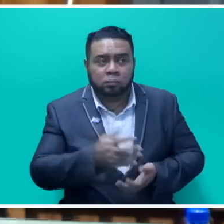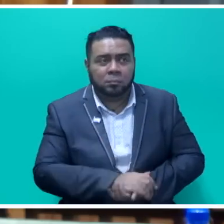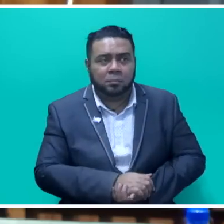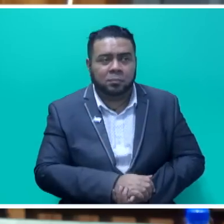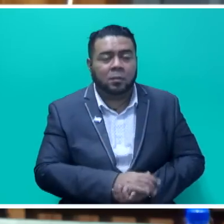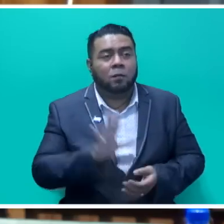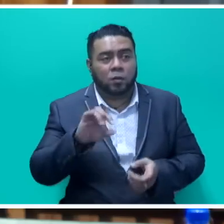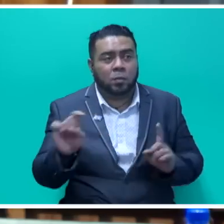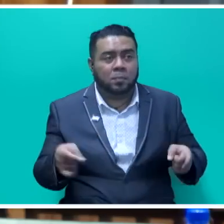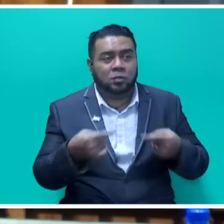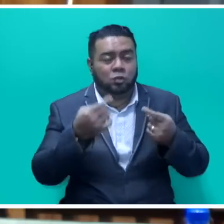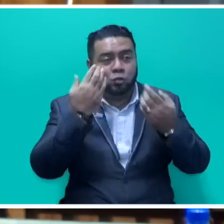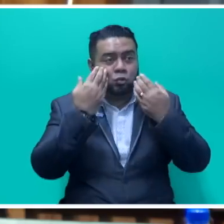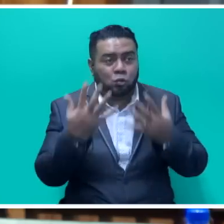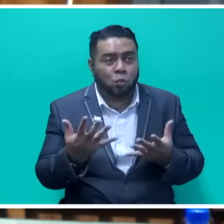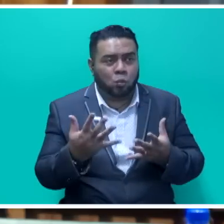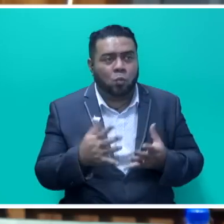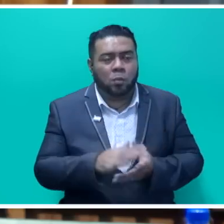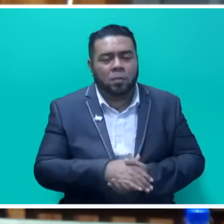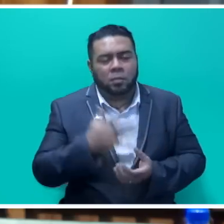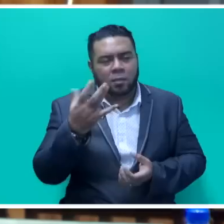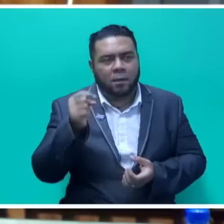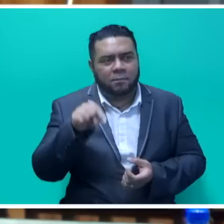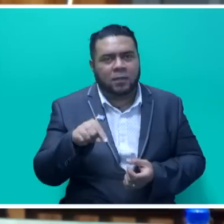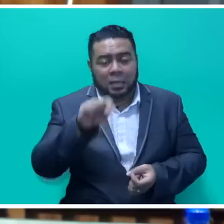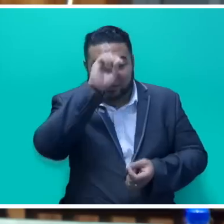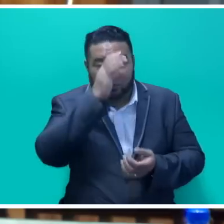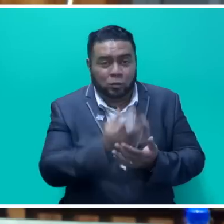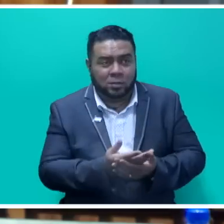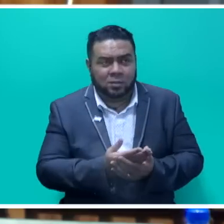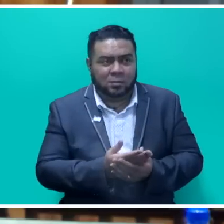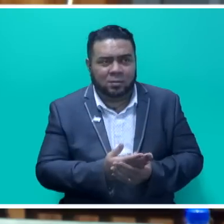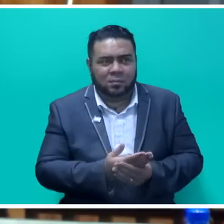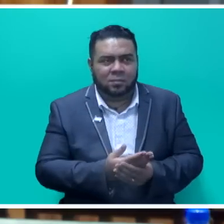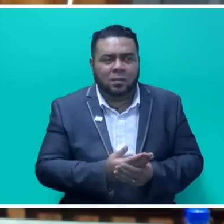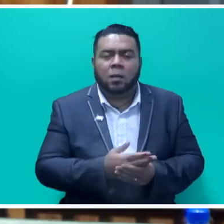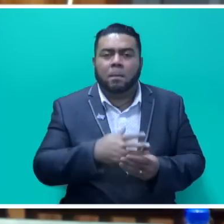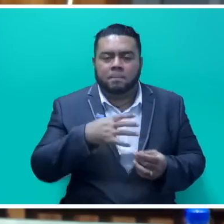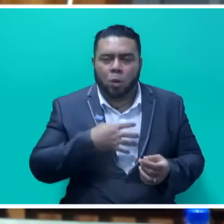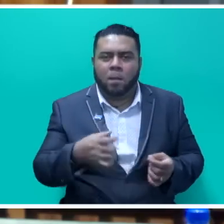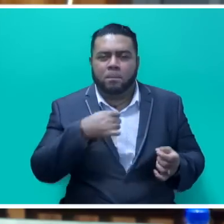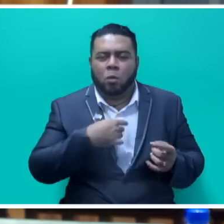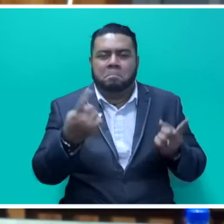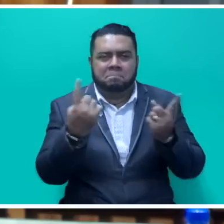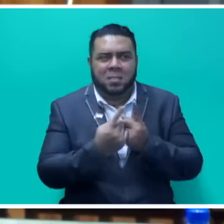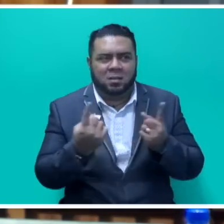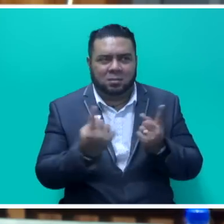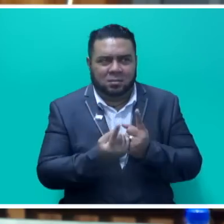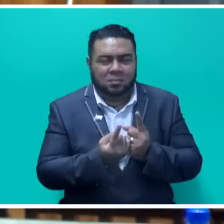the opposition show that they are actually experiencing excruciating pain at